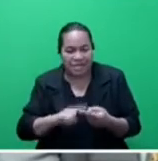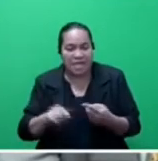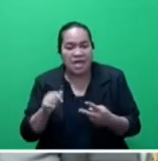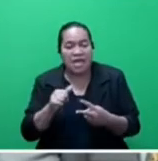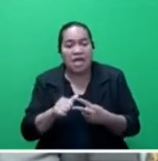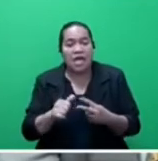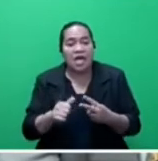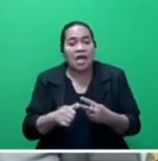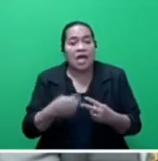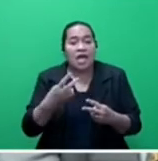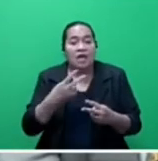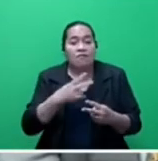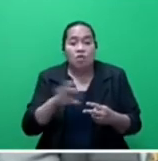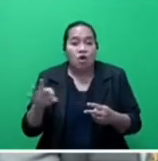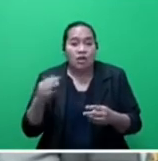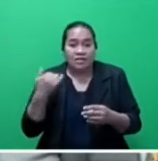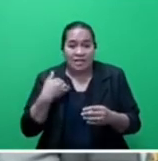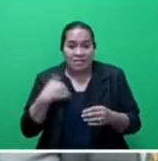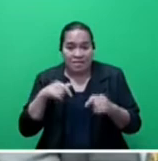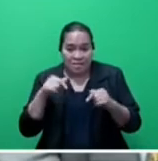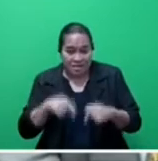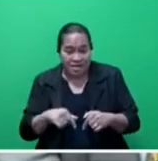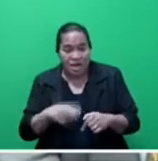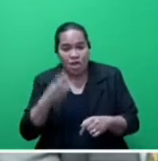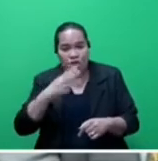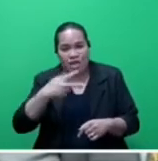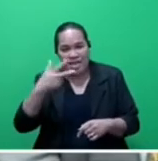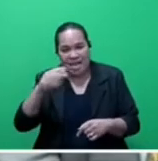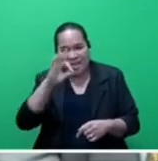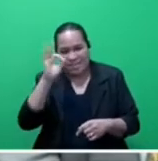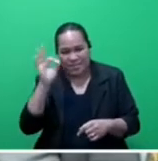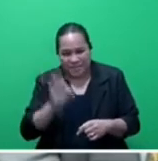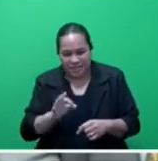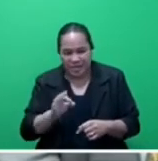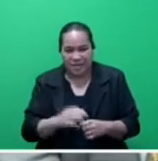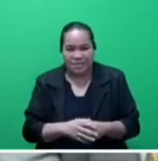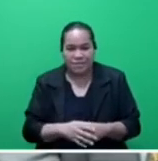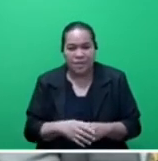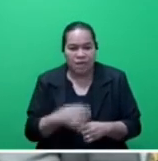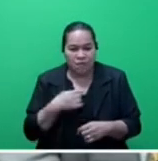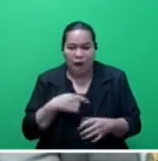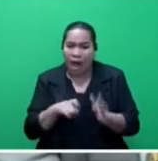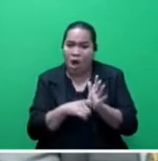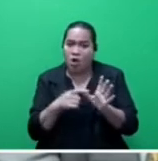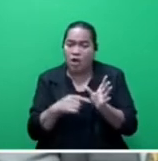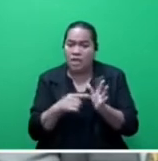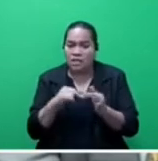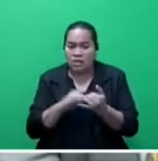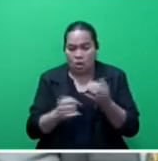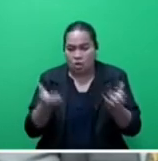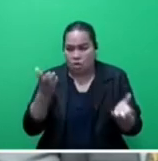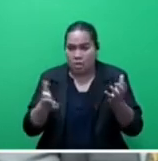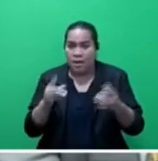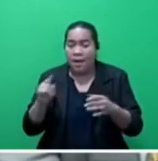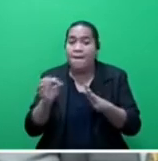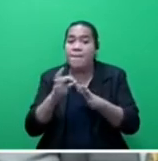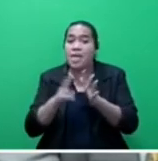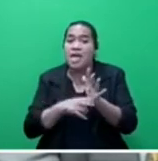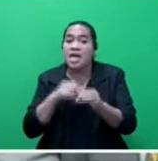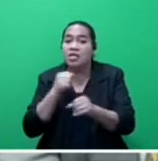companies. Comparing our rates, Honorable Speaker, in Papua New Guinea, the corporate tax is